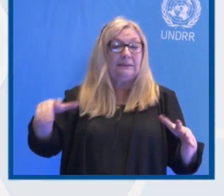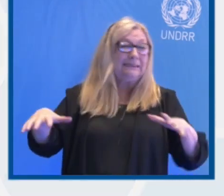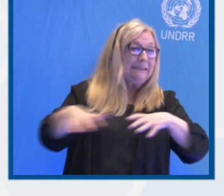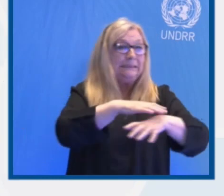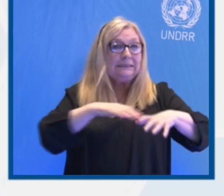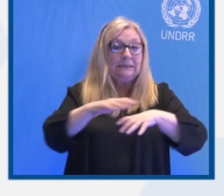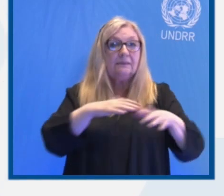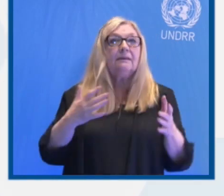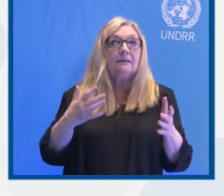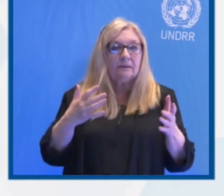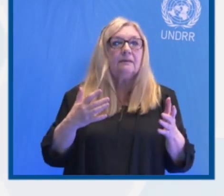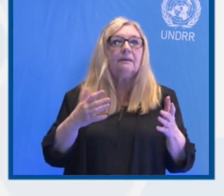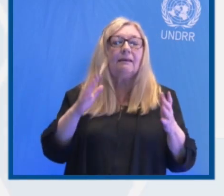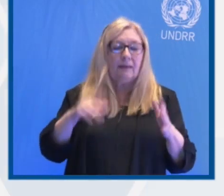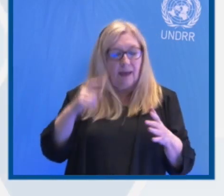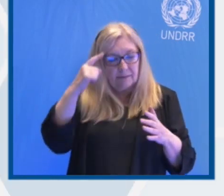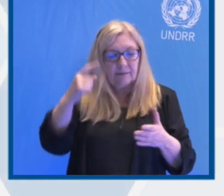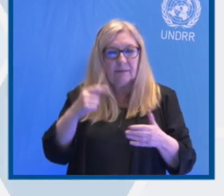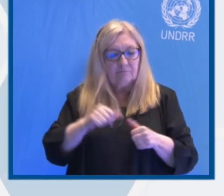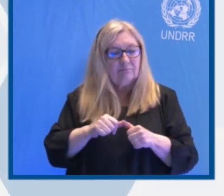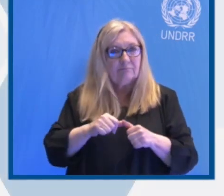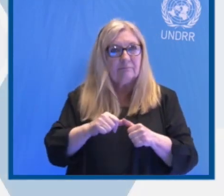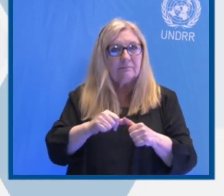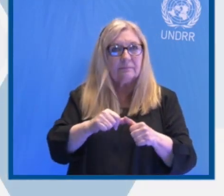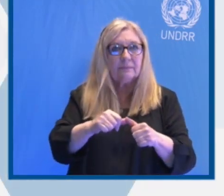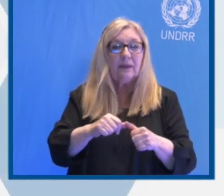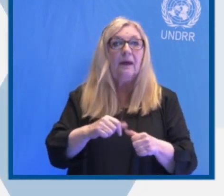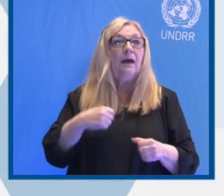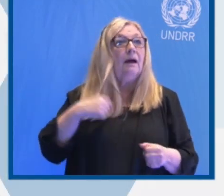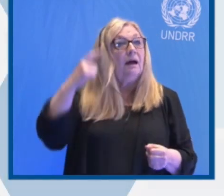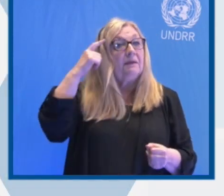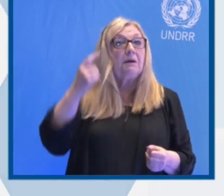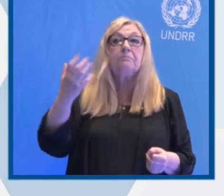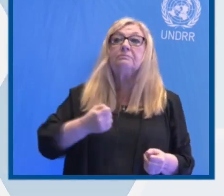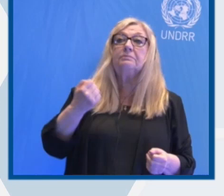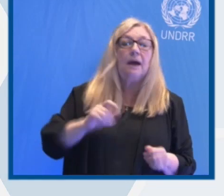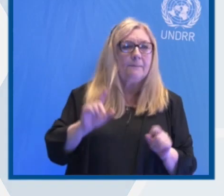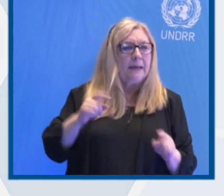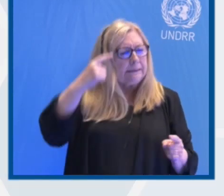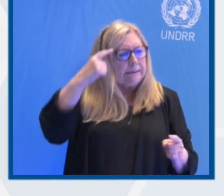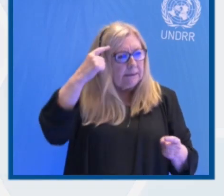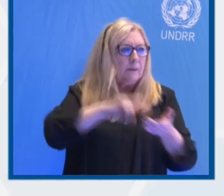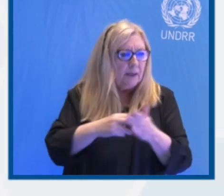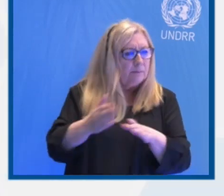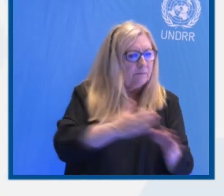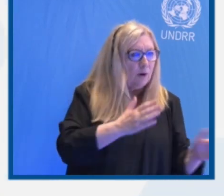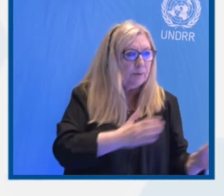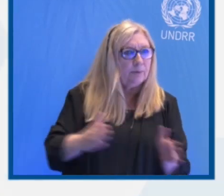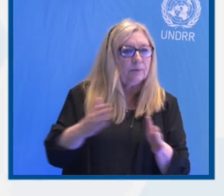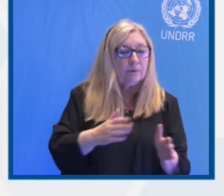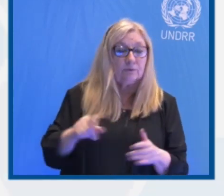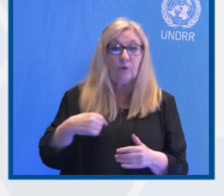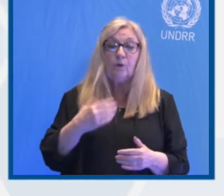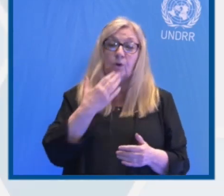the ICT infrastructure, and we can't take its resilience for granted. So thank you for framing those things within